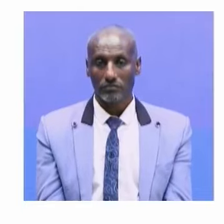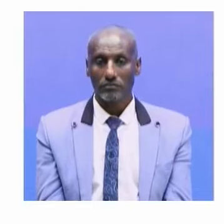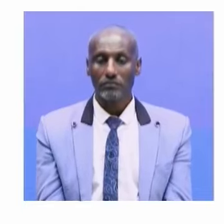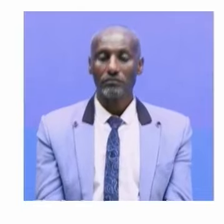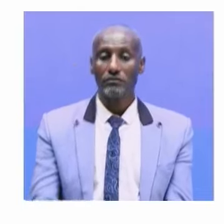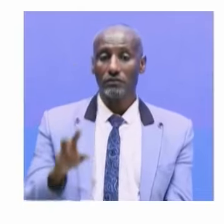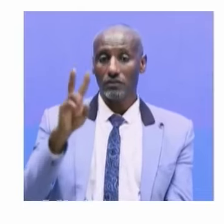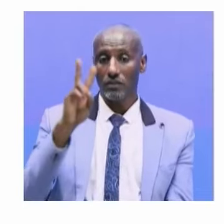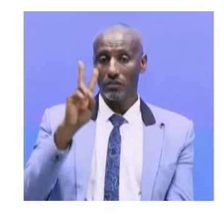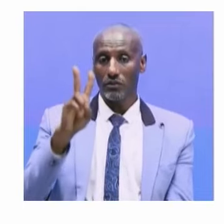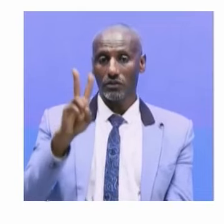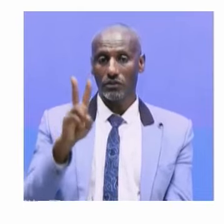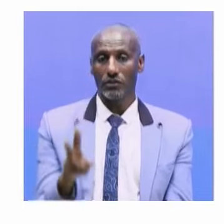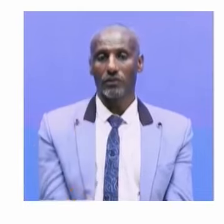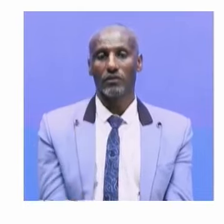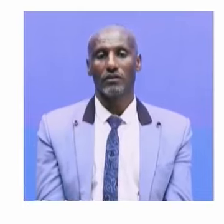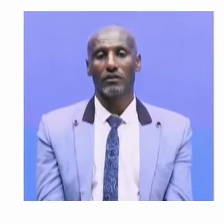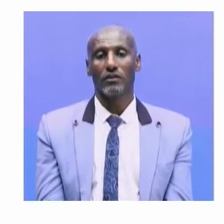Question number 2.